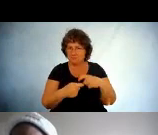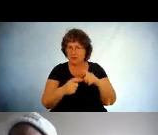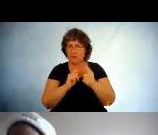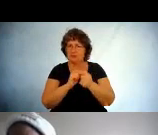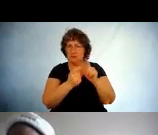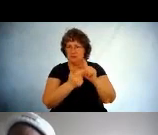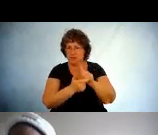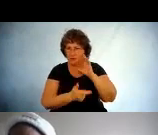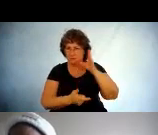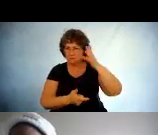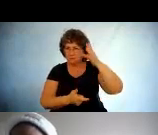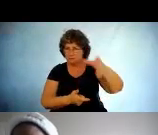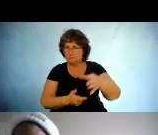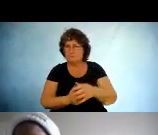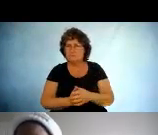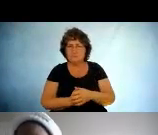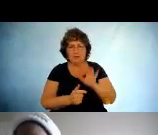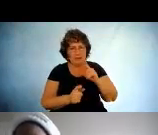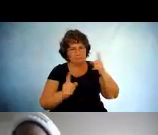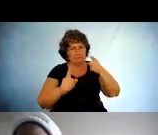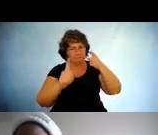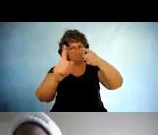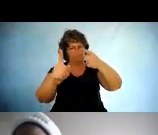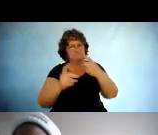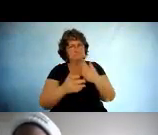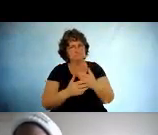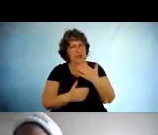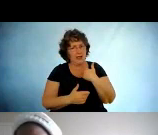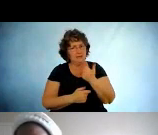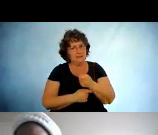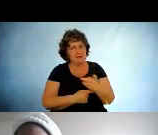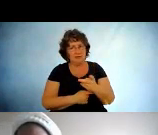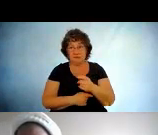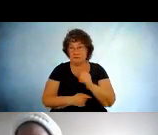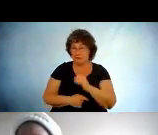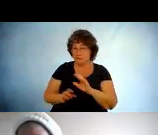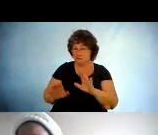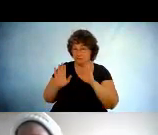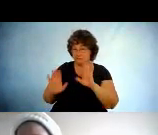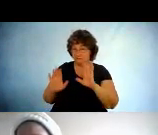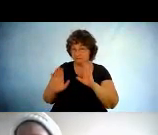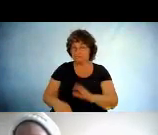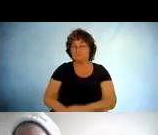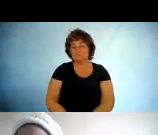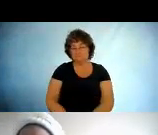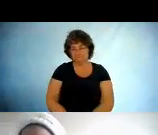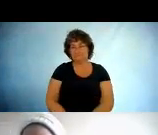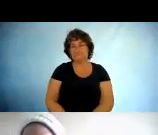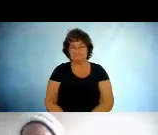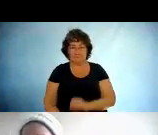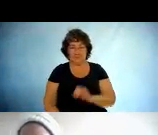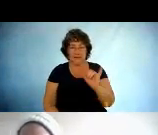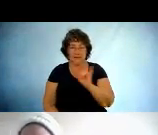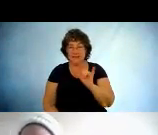and to follow my other goals. That's fabulous, Kamisha. Just like Hassan